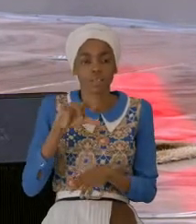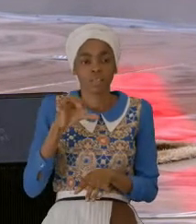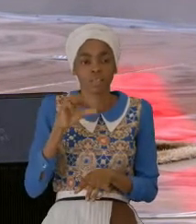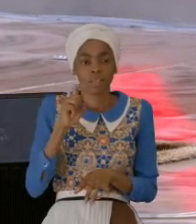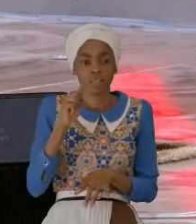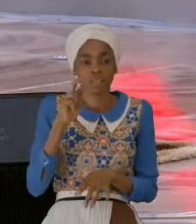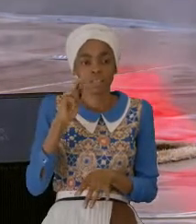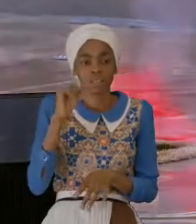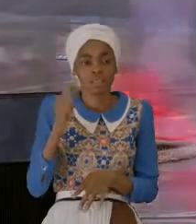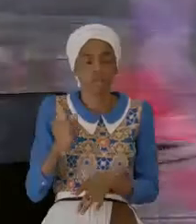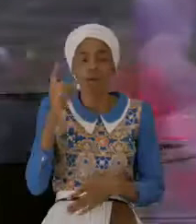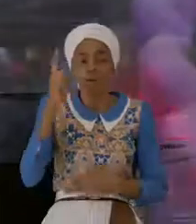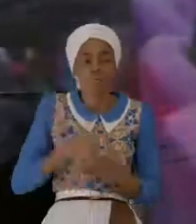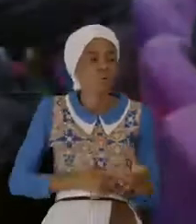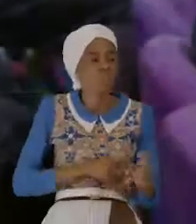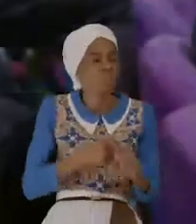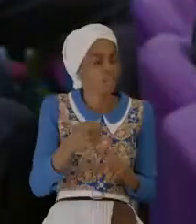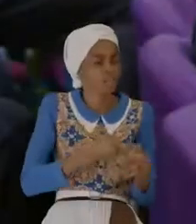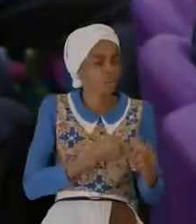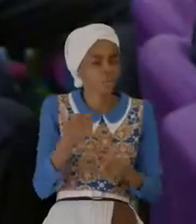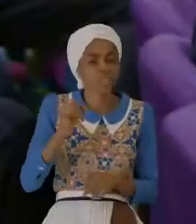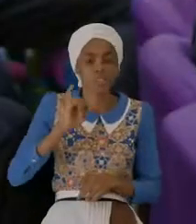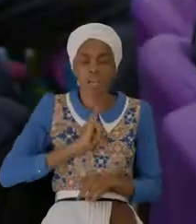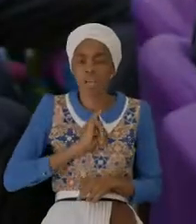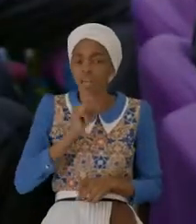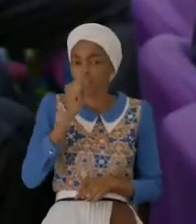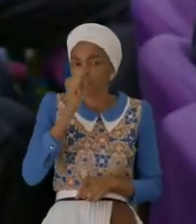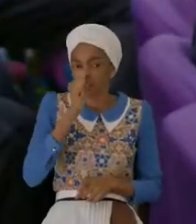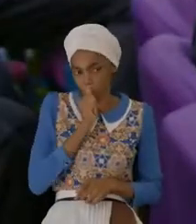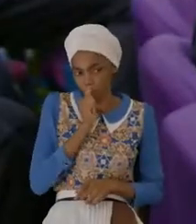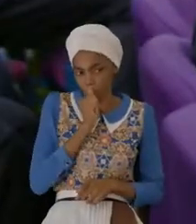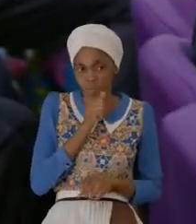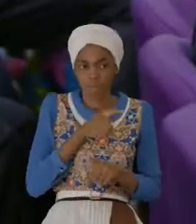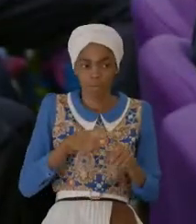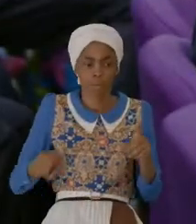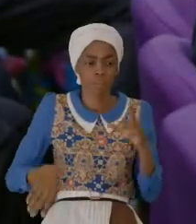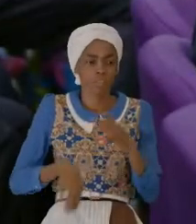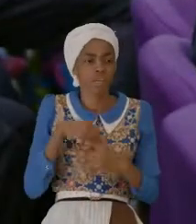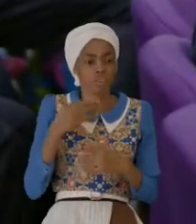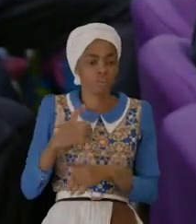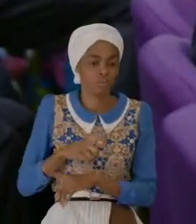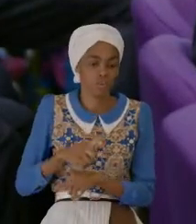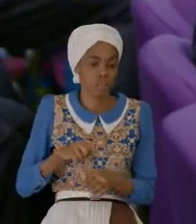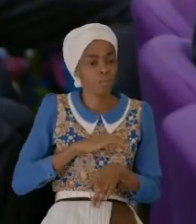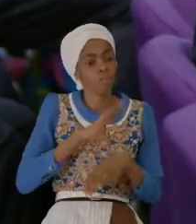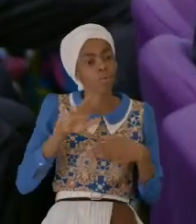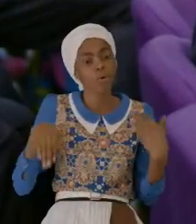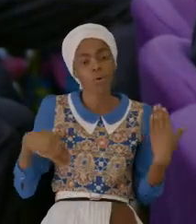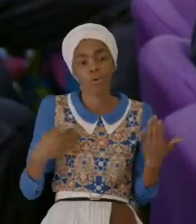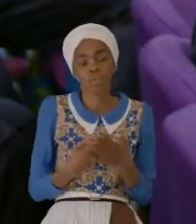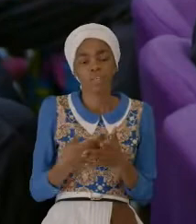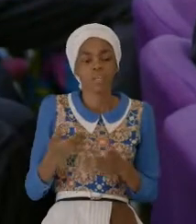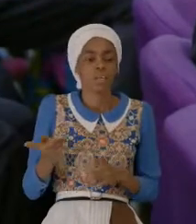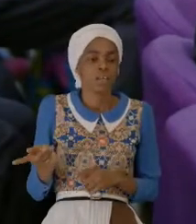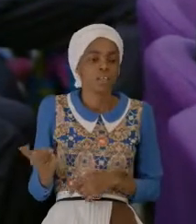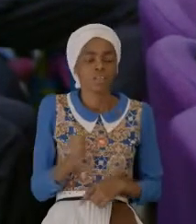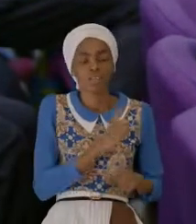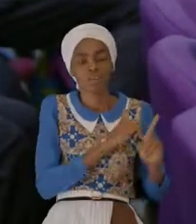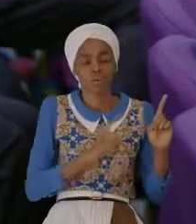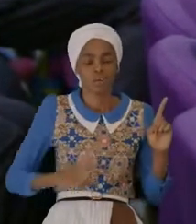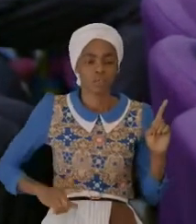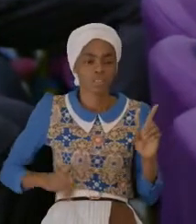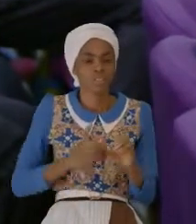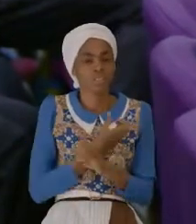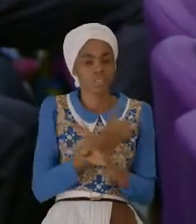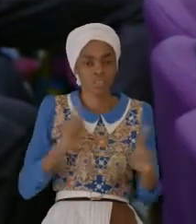persecutions I endured but out of them all the